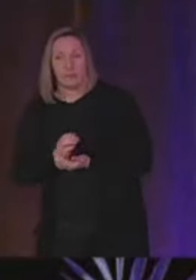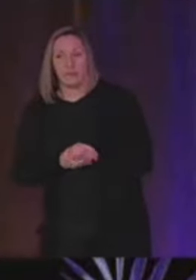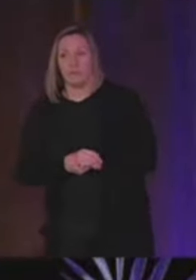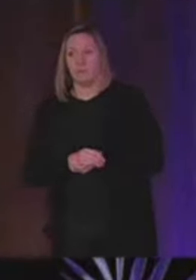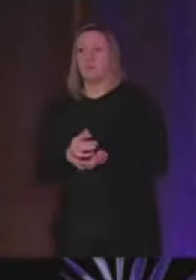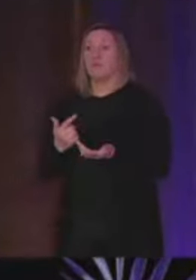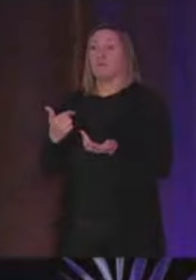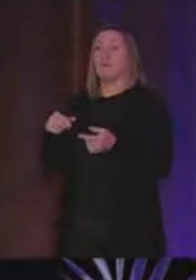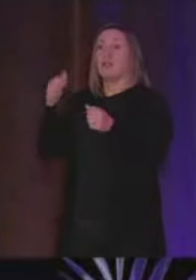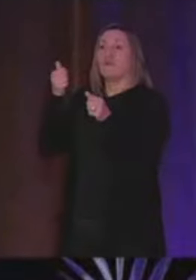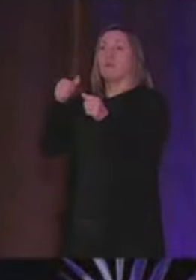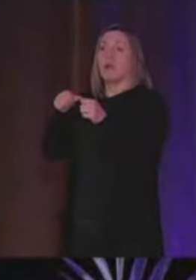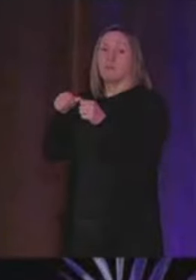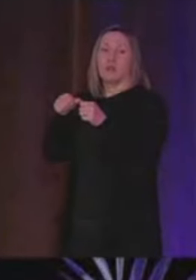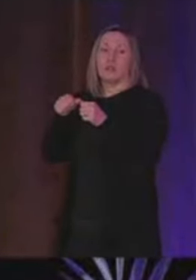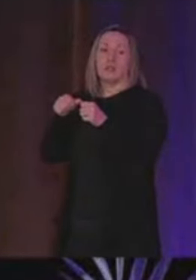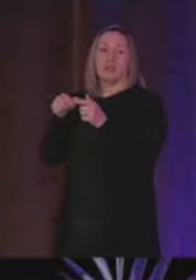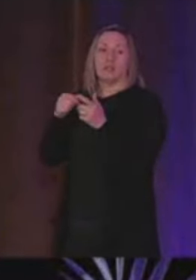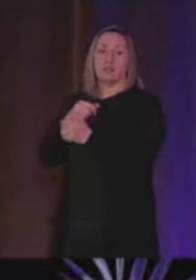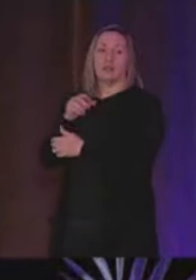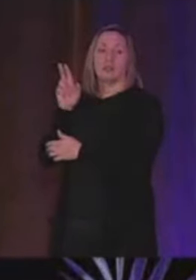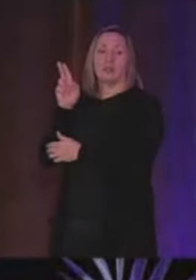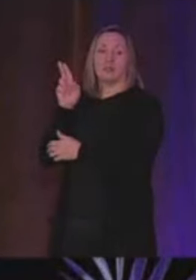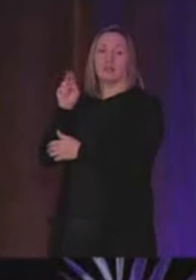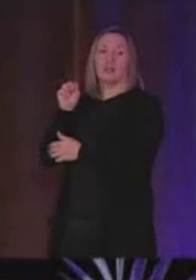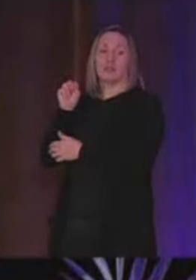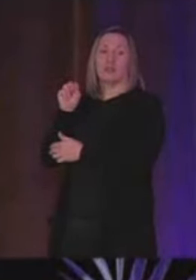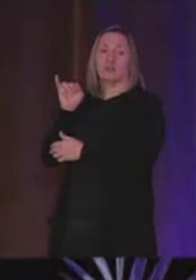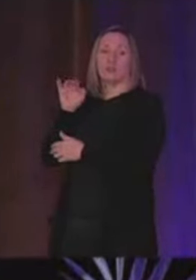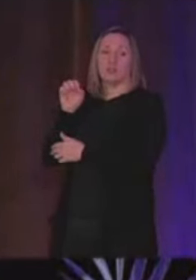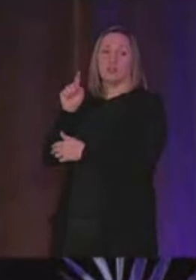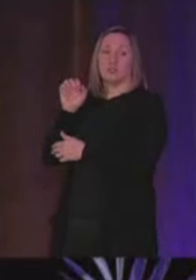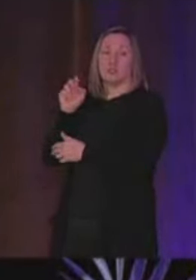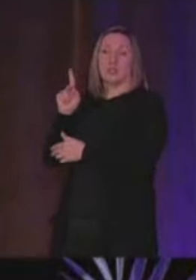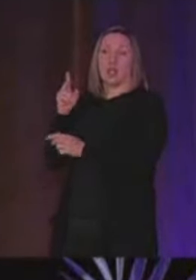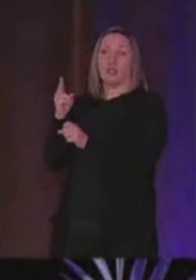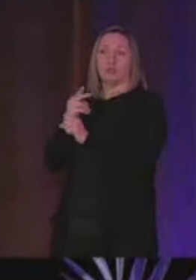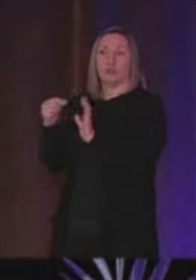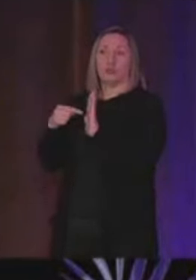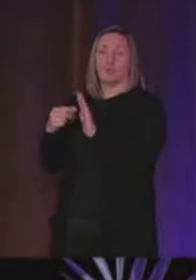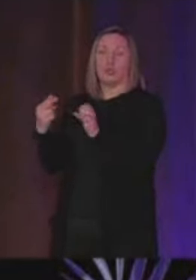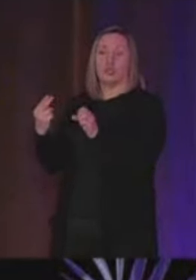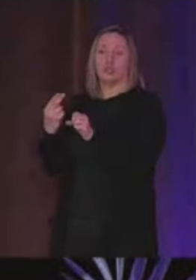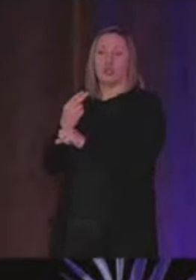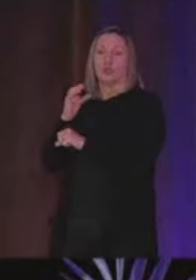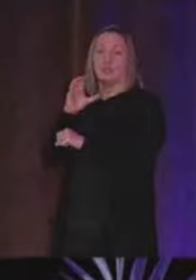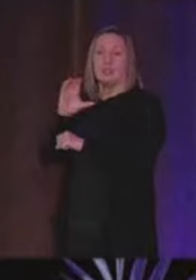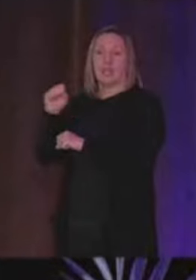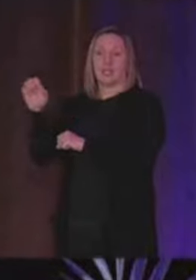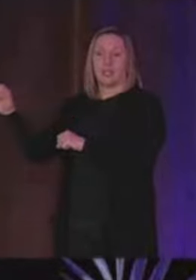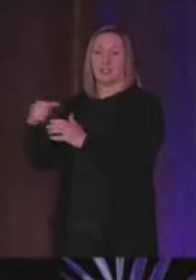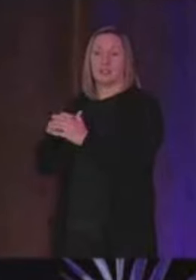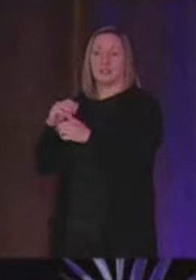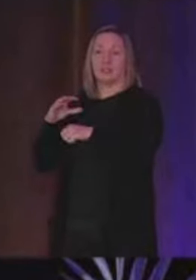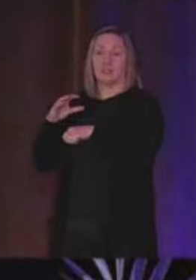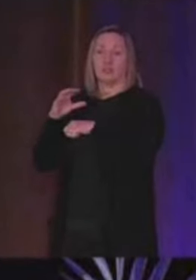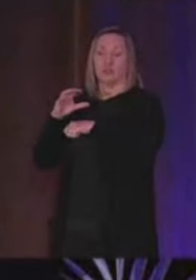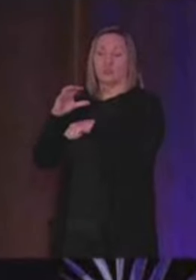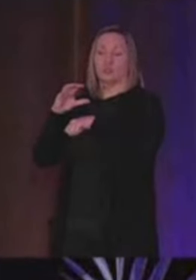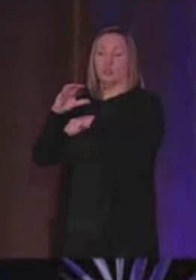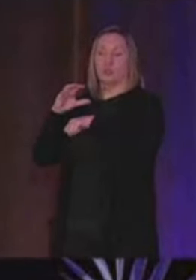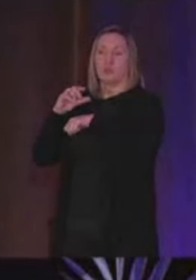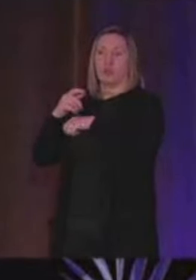I remember Una's talk, which showcased some of the new CSS features regarding scroll-based animations, and they are amazing.